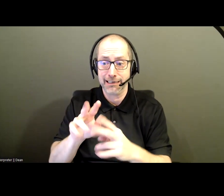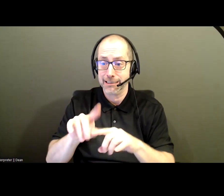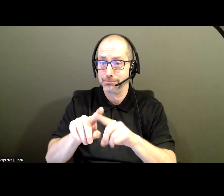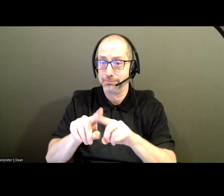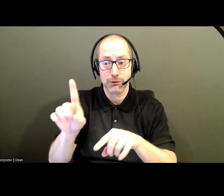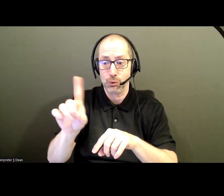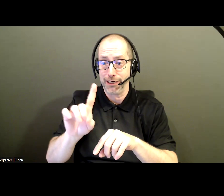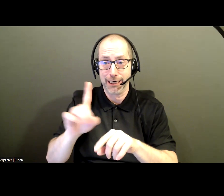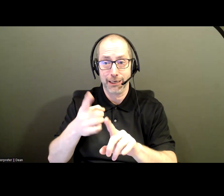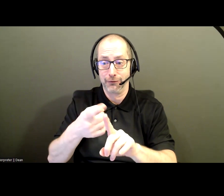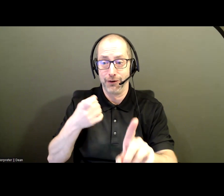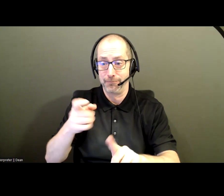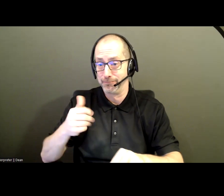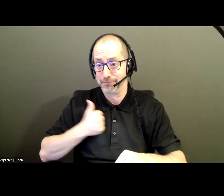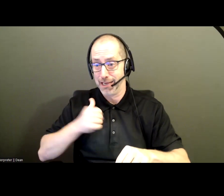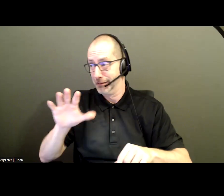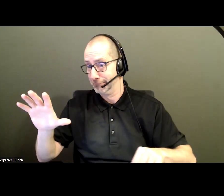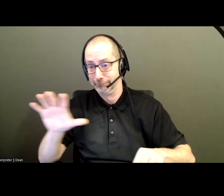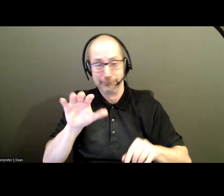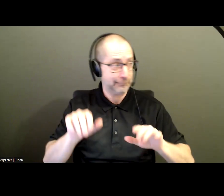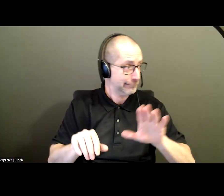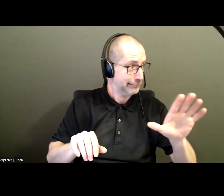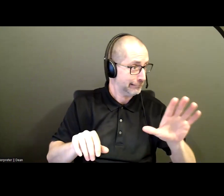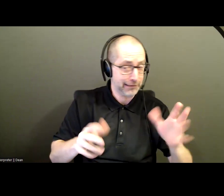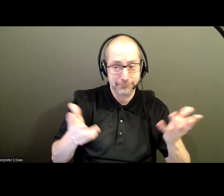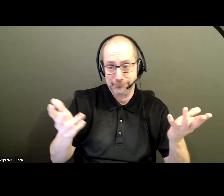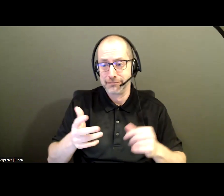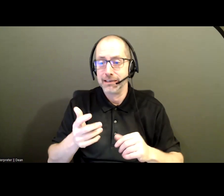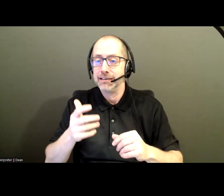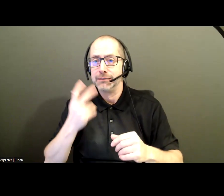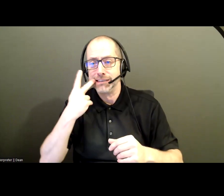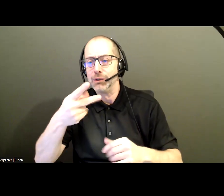from. And we will see you at the next forum. Thank you again.